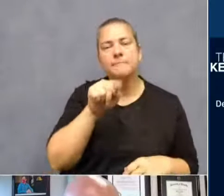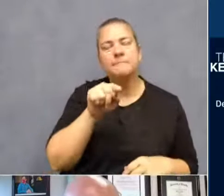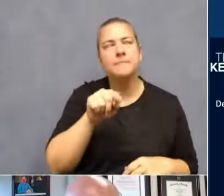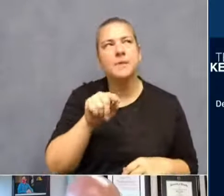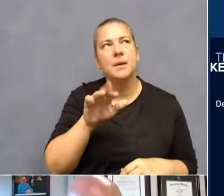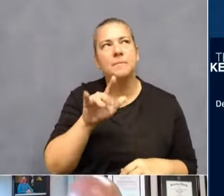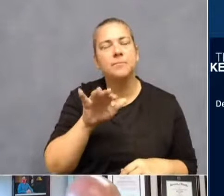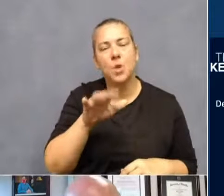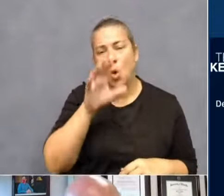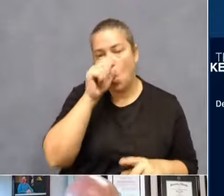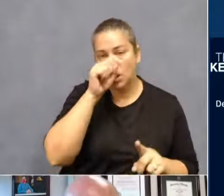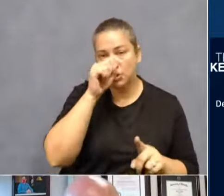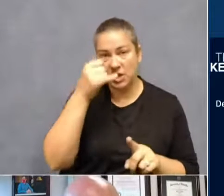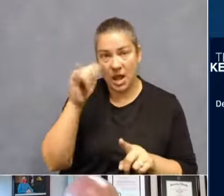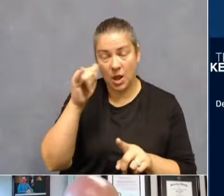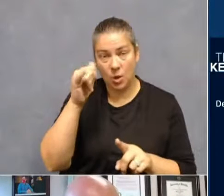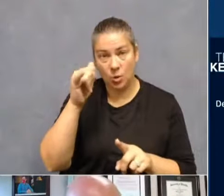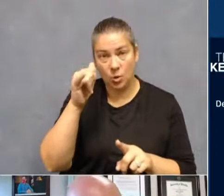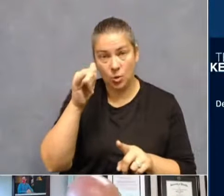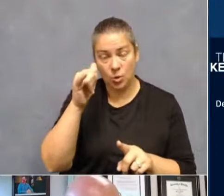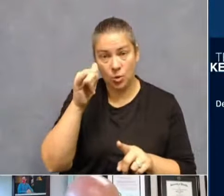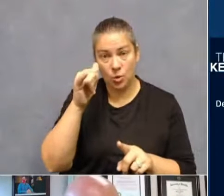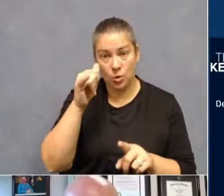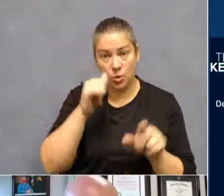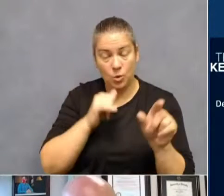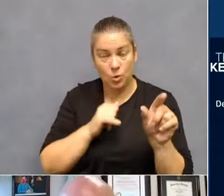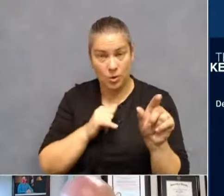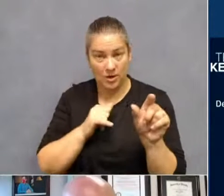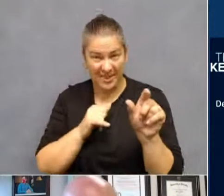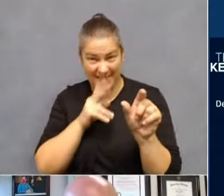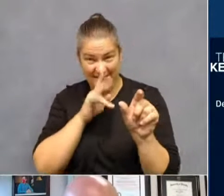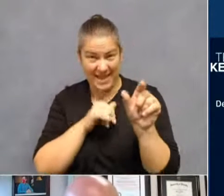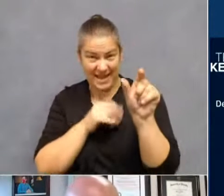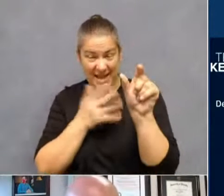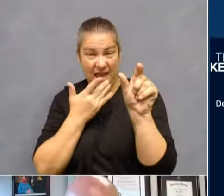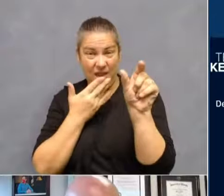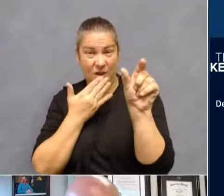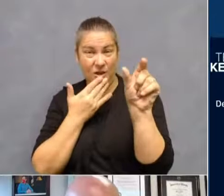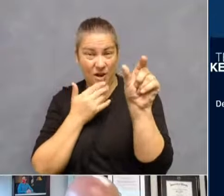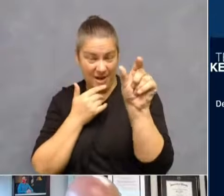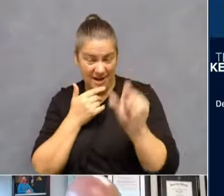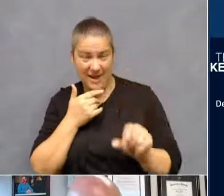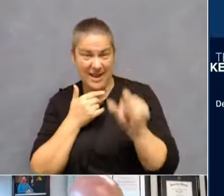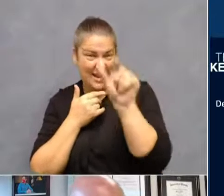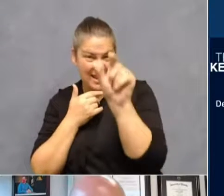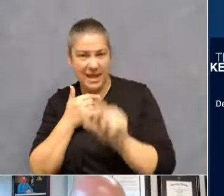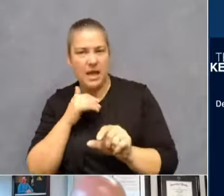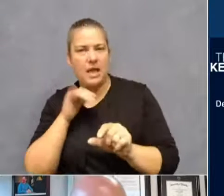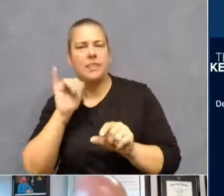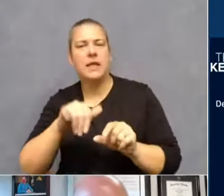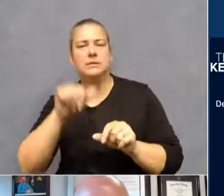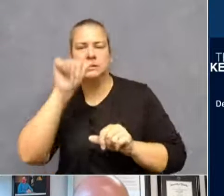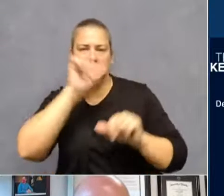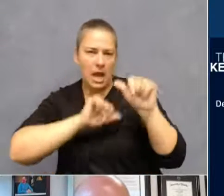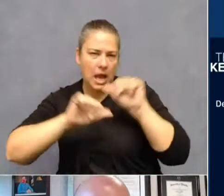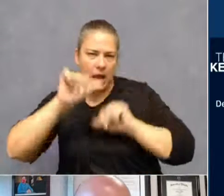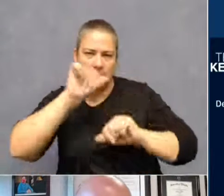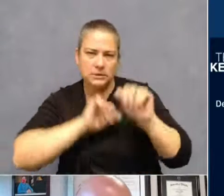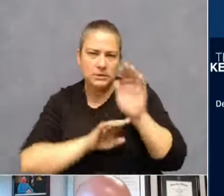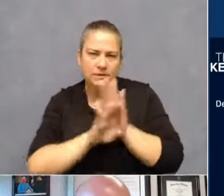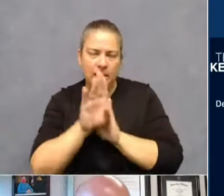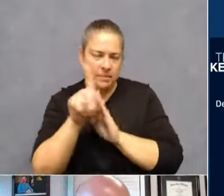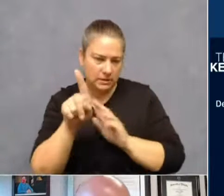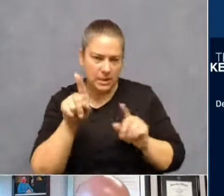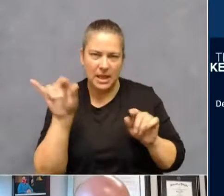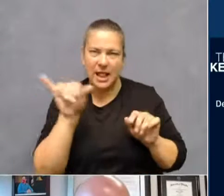orange and yellow side on the left, this is the basic science part of vaccine development, where they identify the infection,